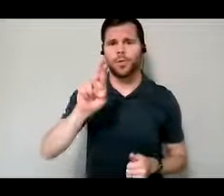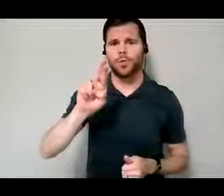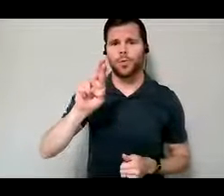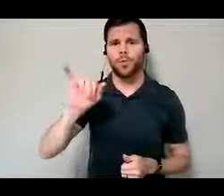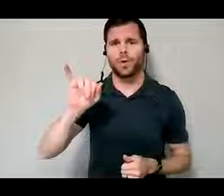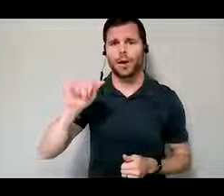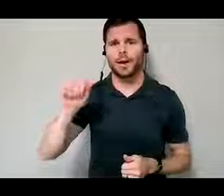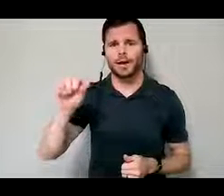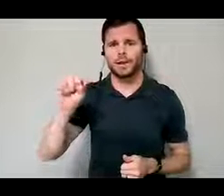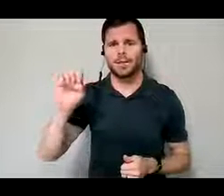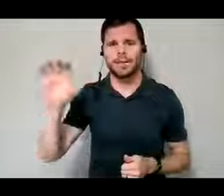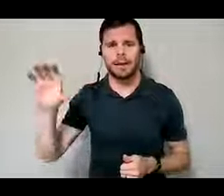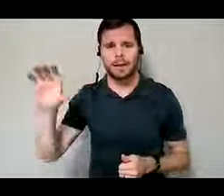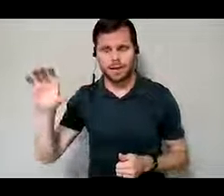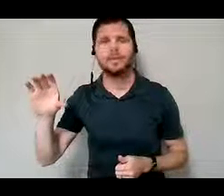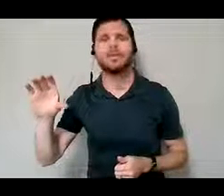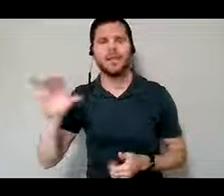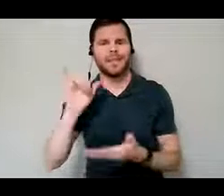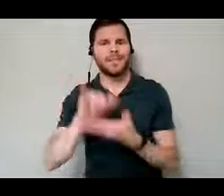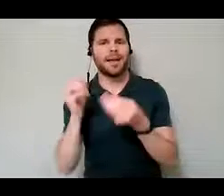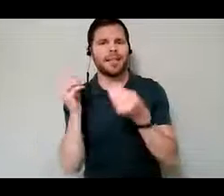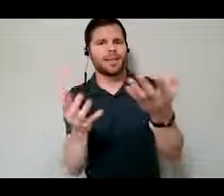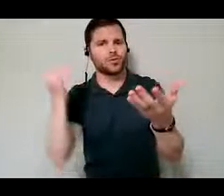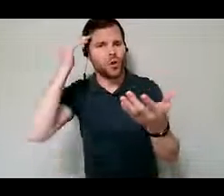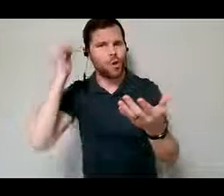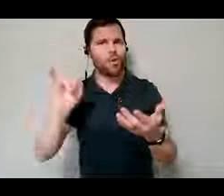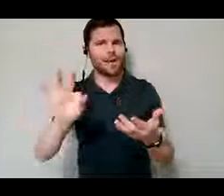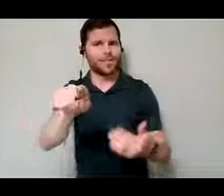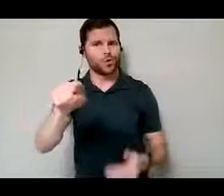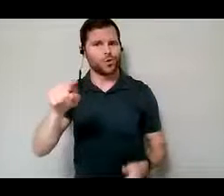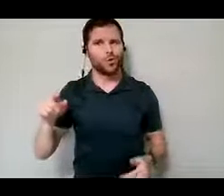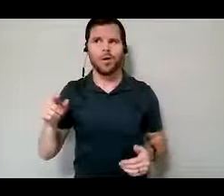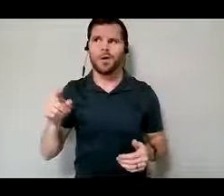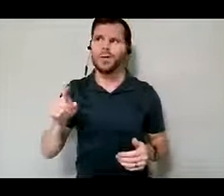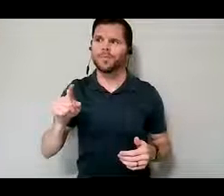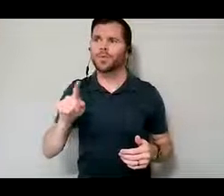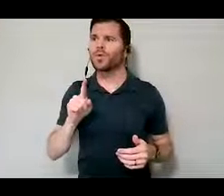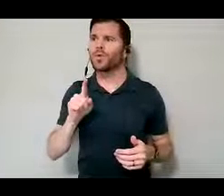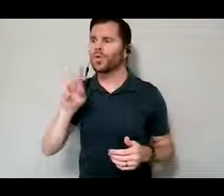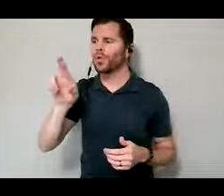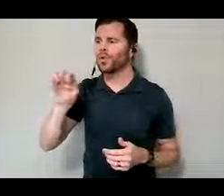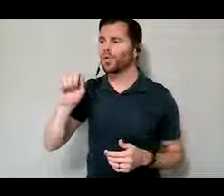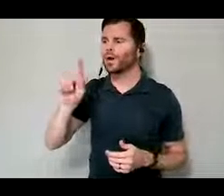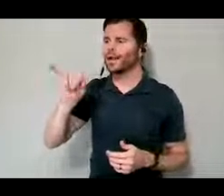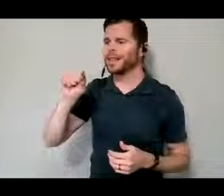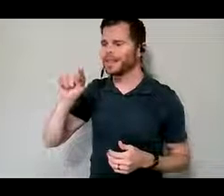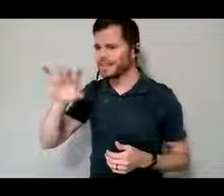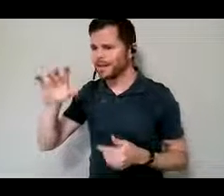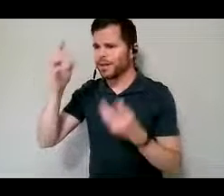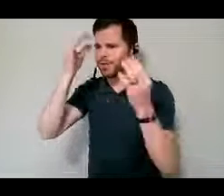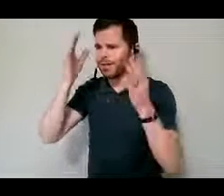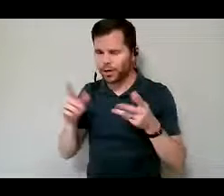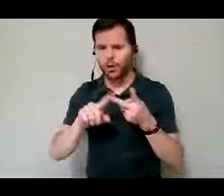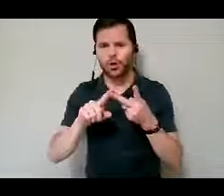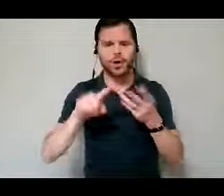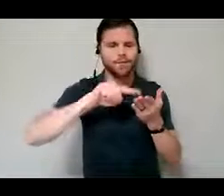initials. But really letting you know if you are more likely to be a realistic type of person, an investigative, a